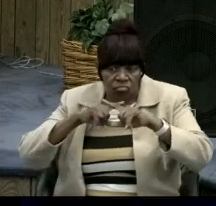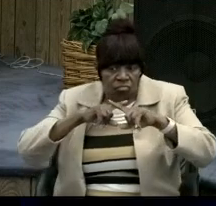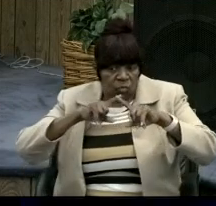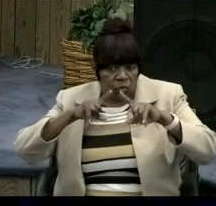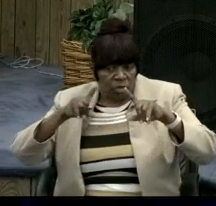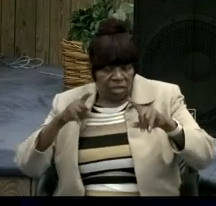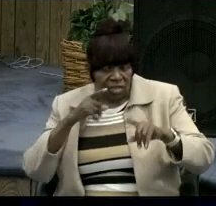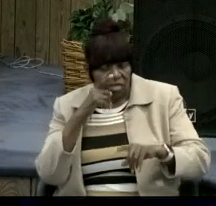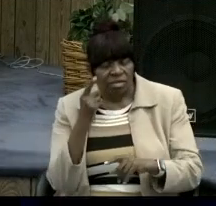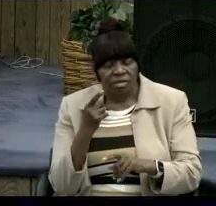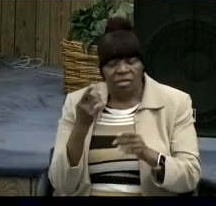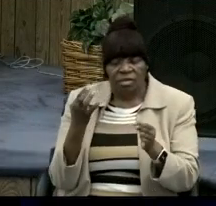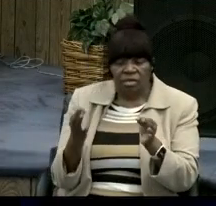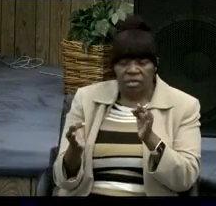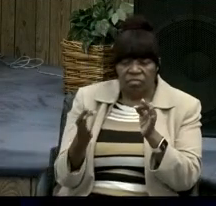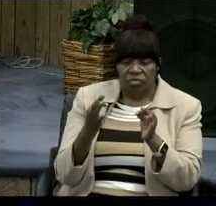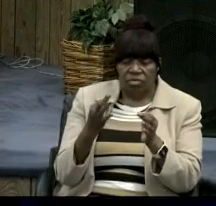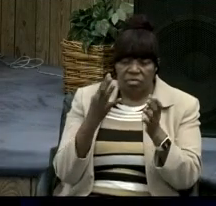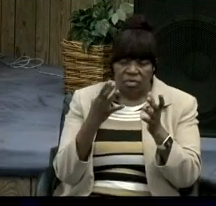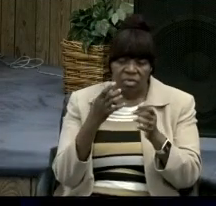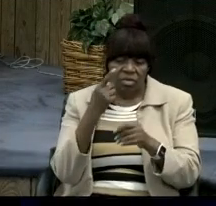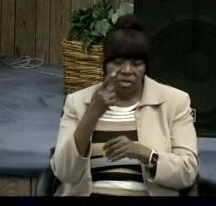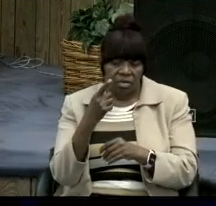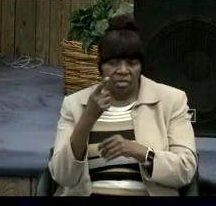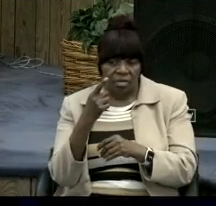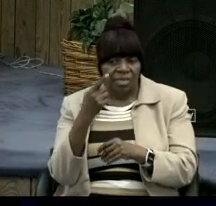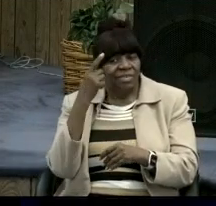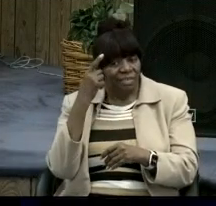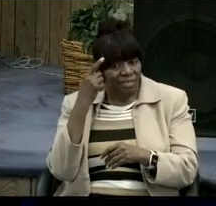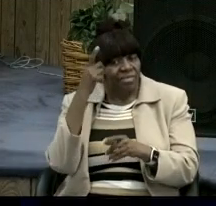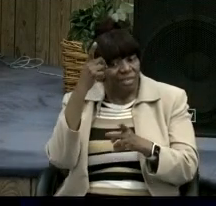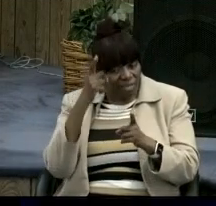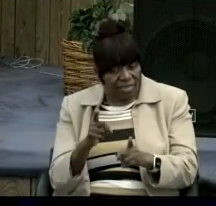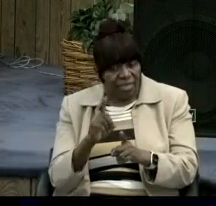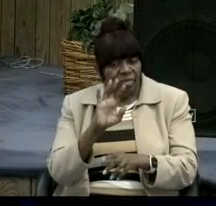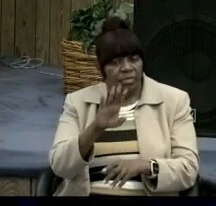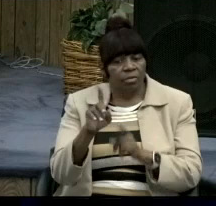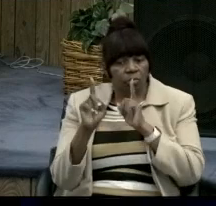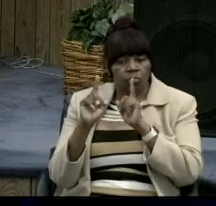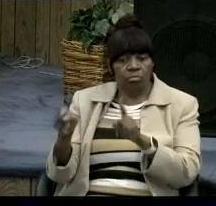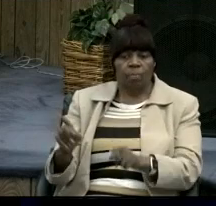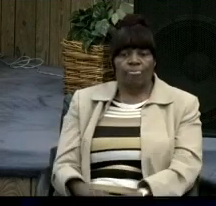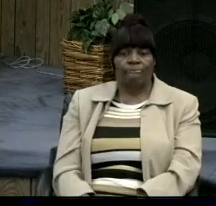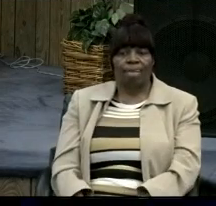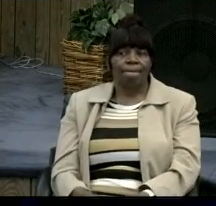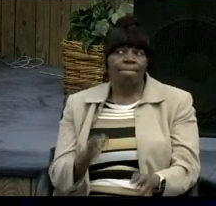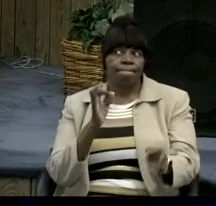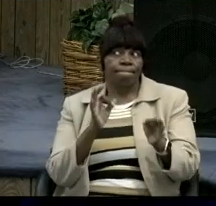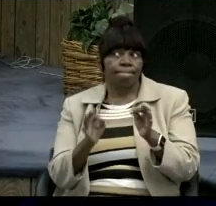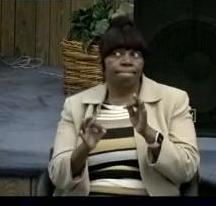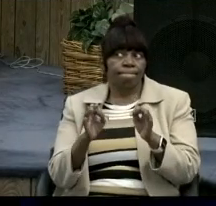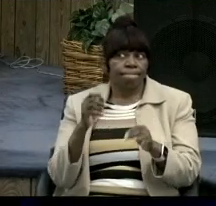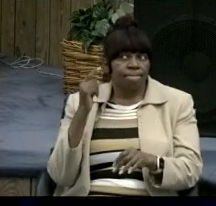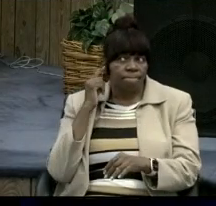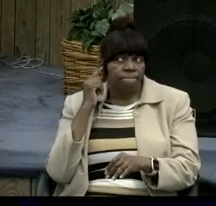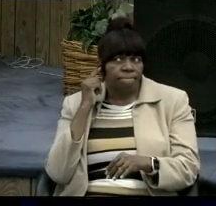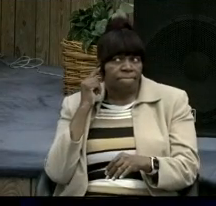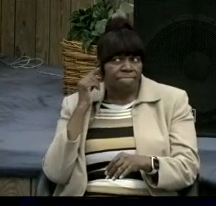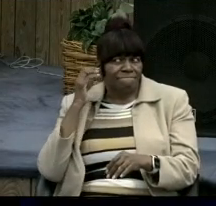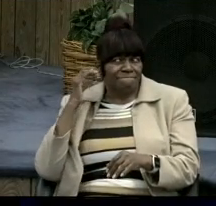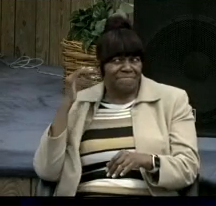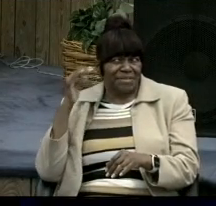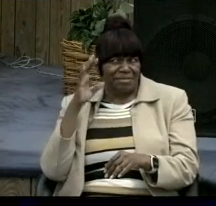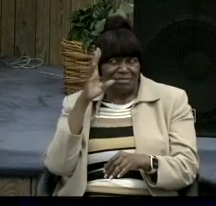Whatever frequency it operates on will dictate your response. For instance, if you hear a creepy